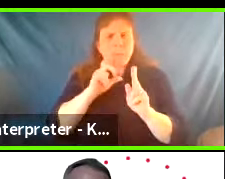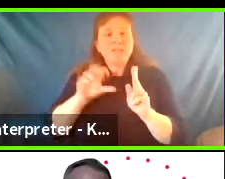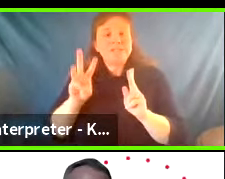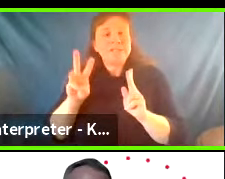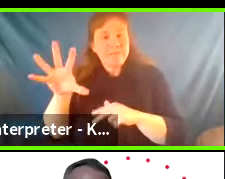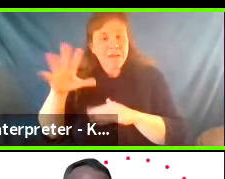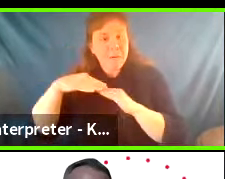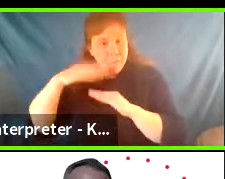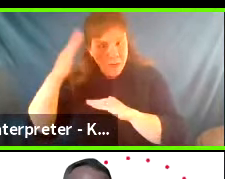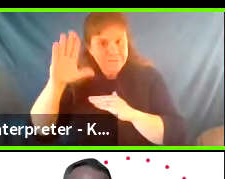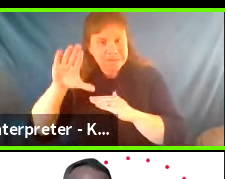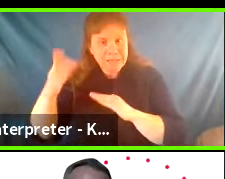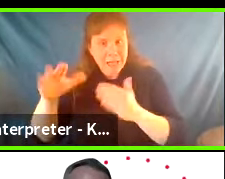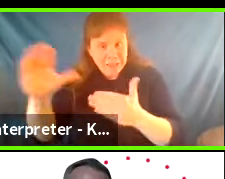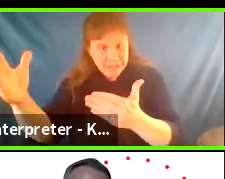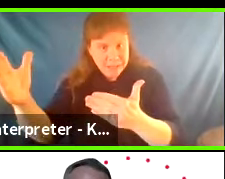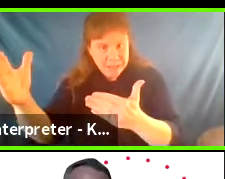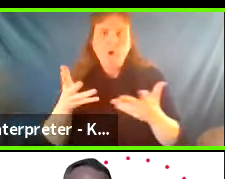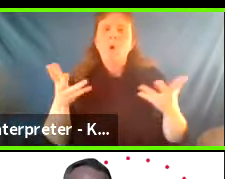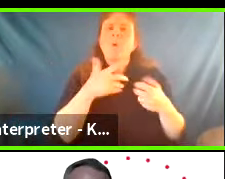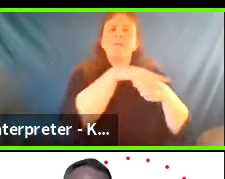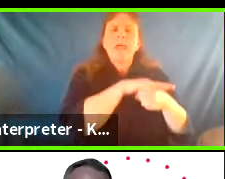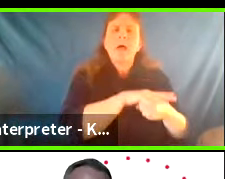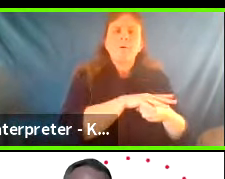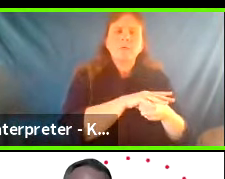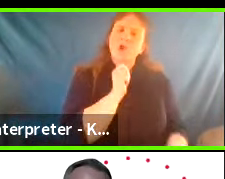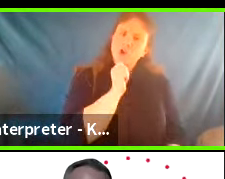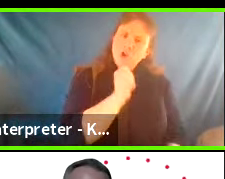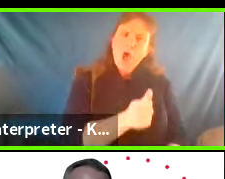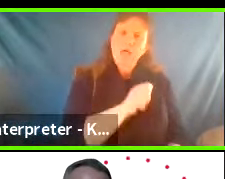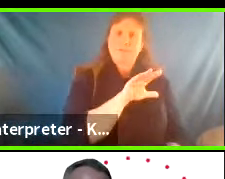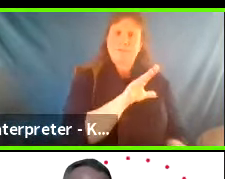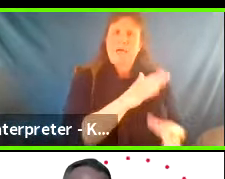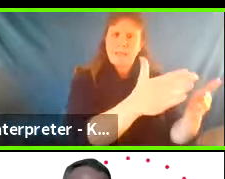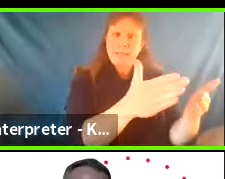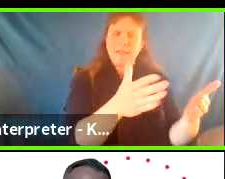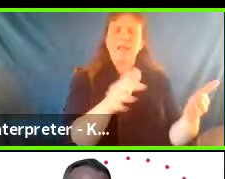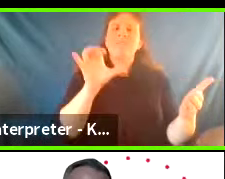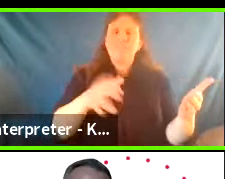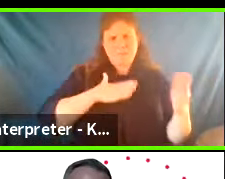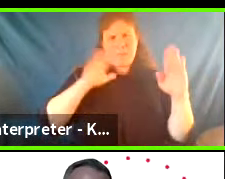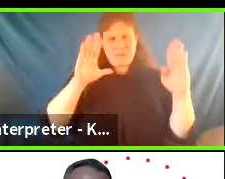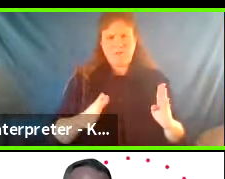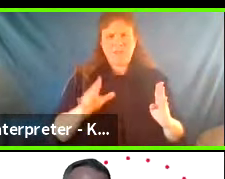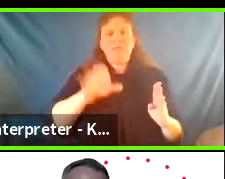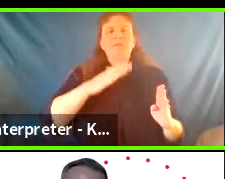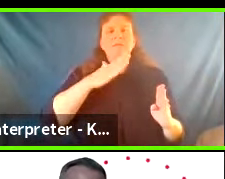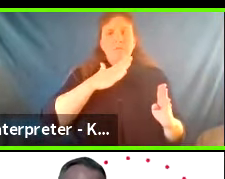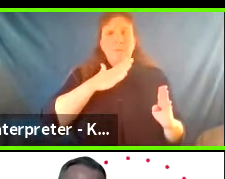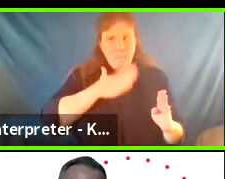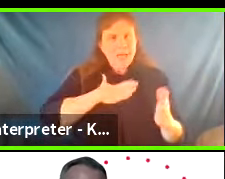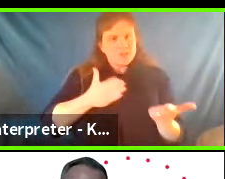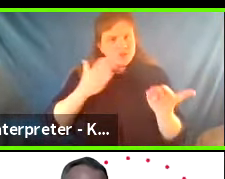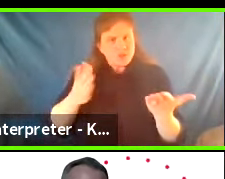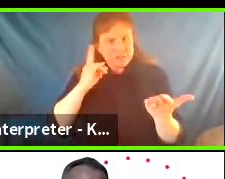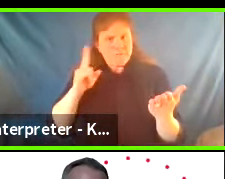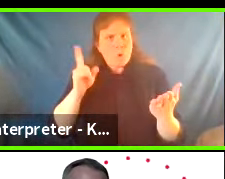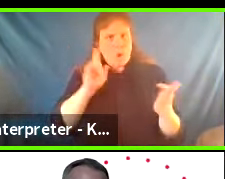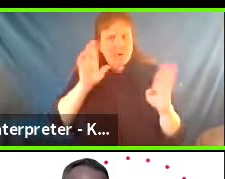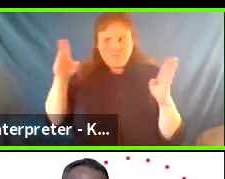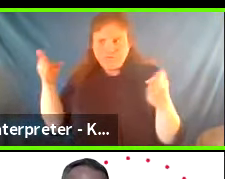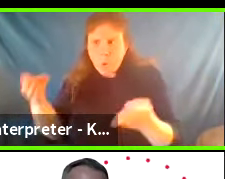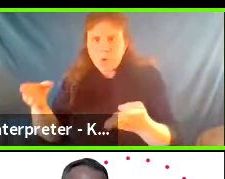are the counties that are not, that can wait? That is where I would want to shift myself to.